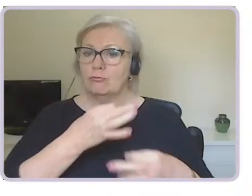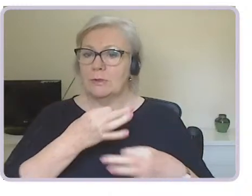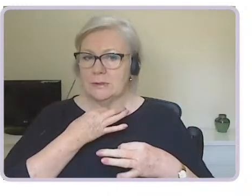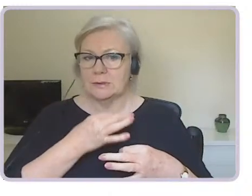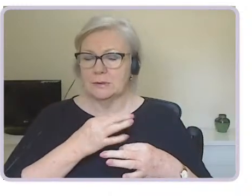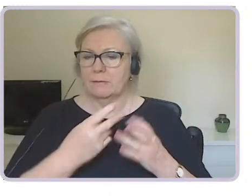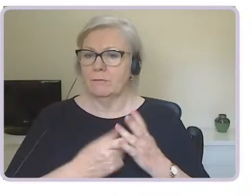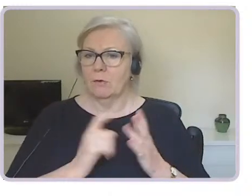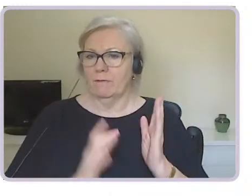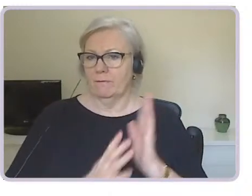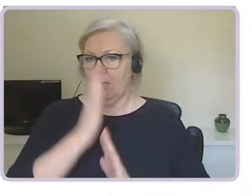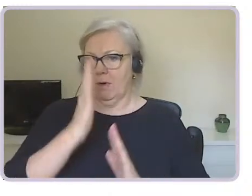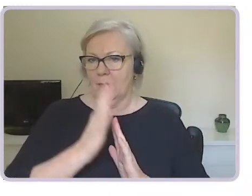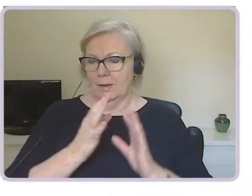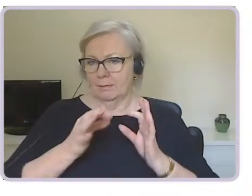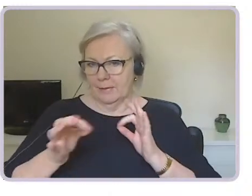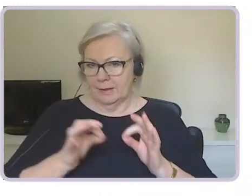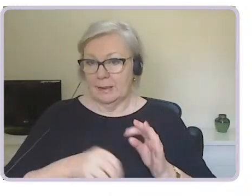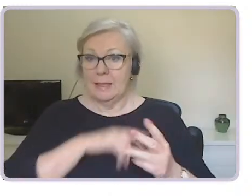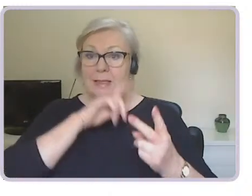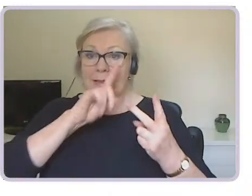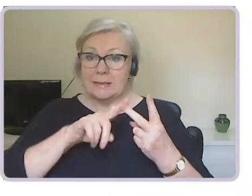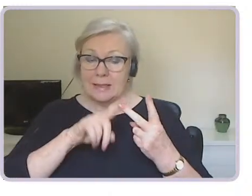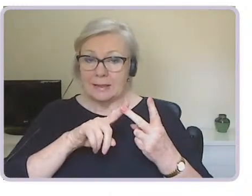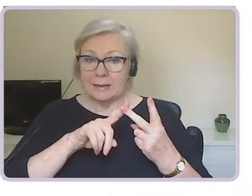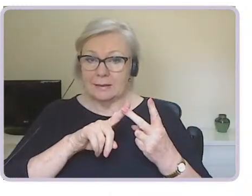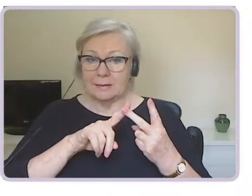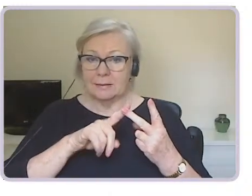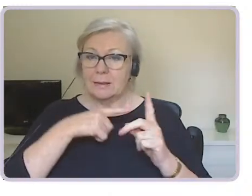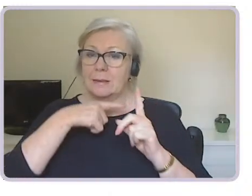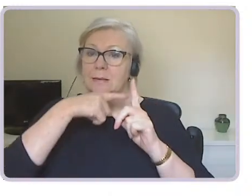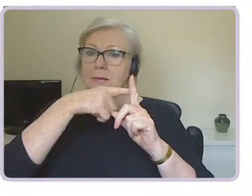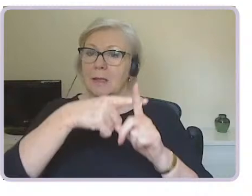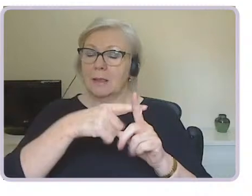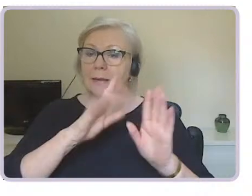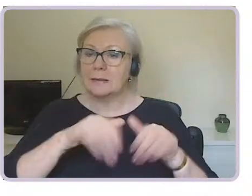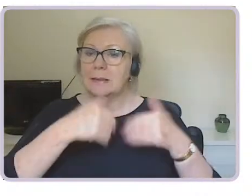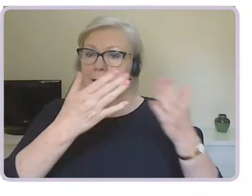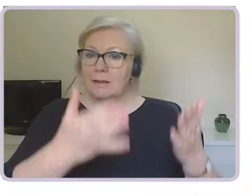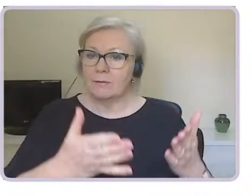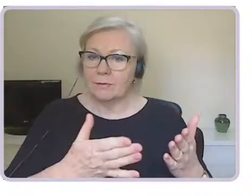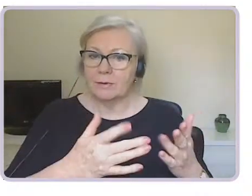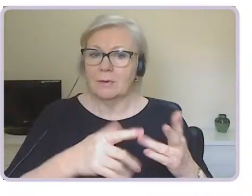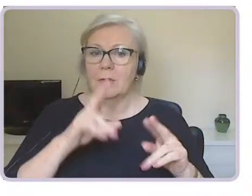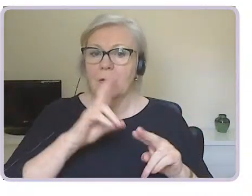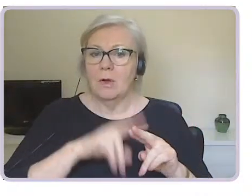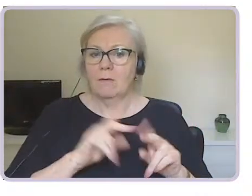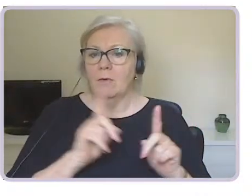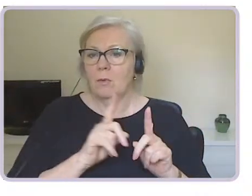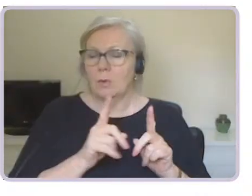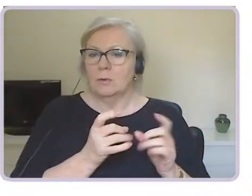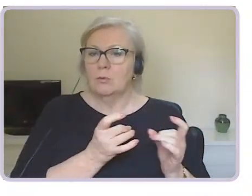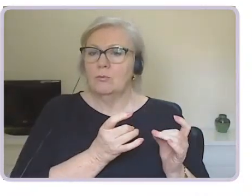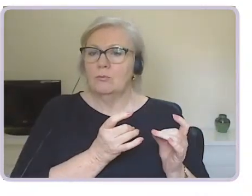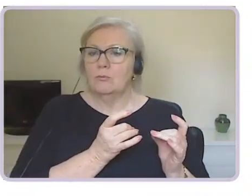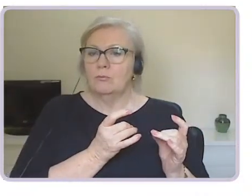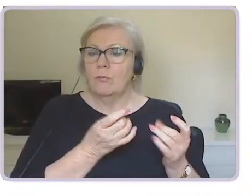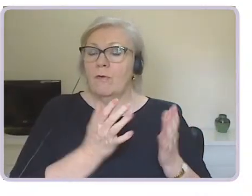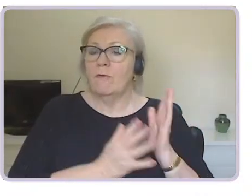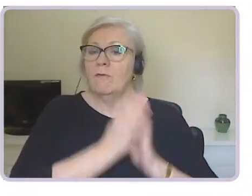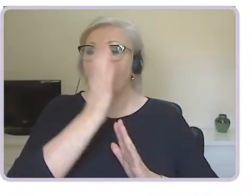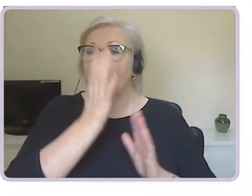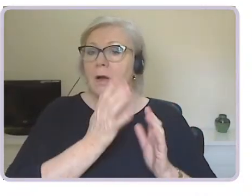And then the second objective, to target delivery of CFA fire prevention and preparedness services to people at greatest